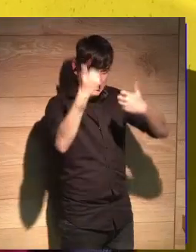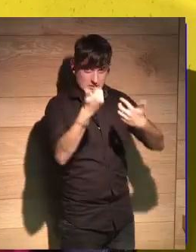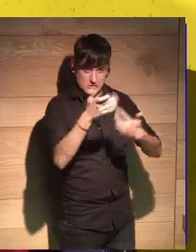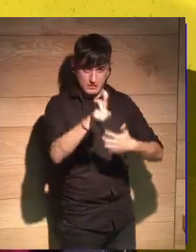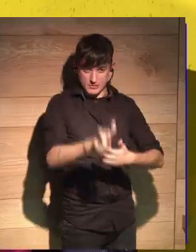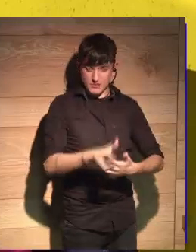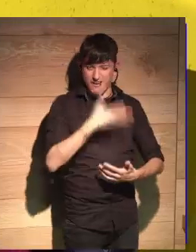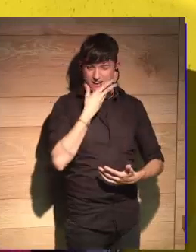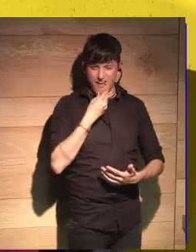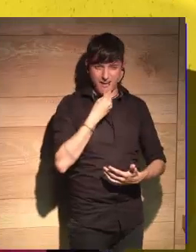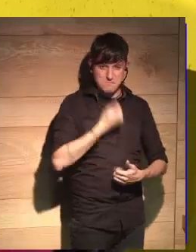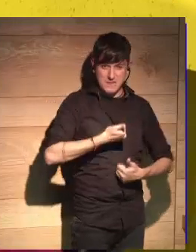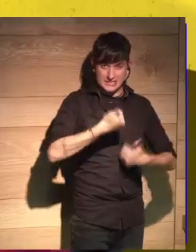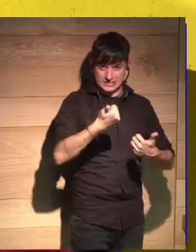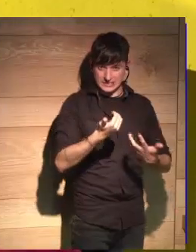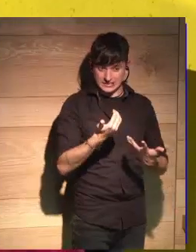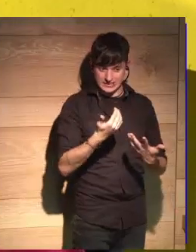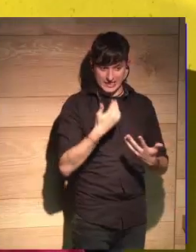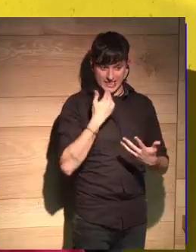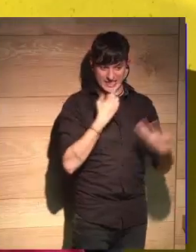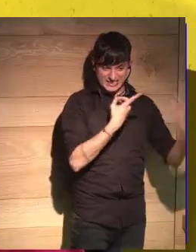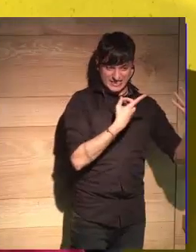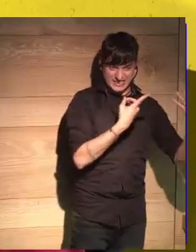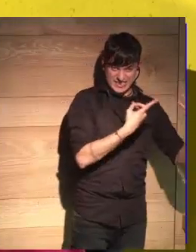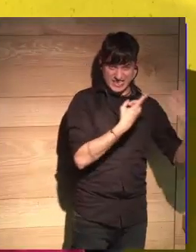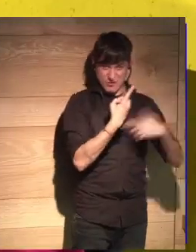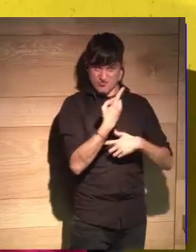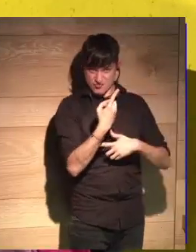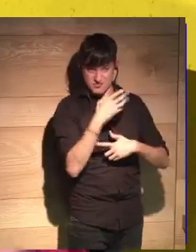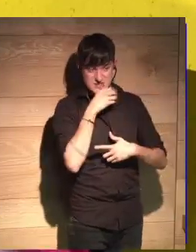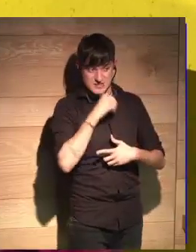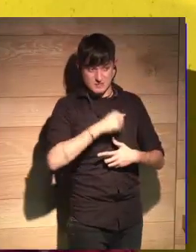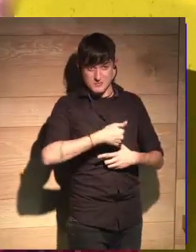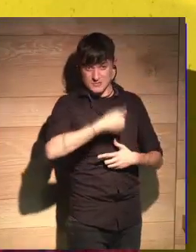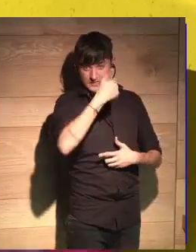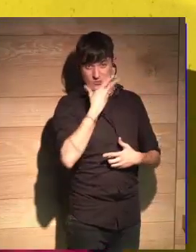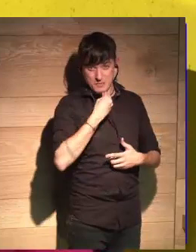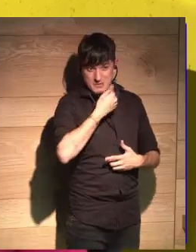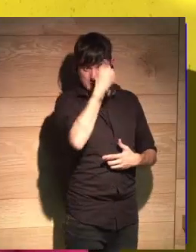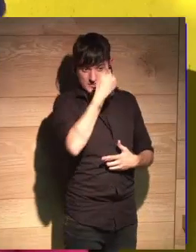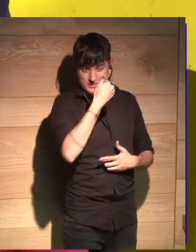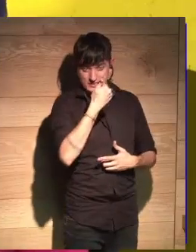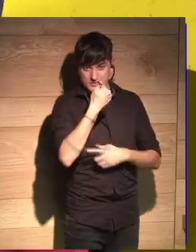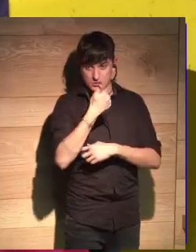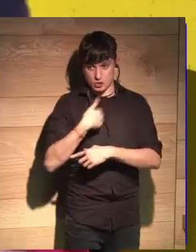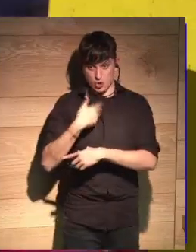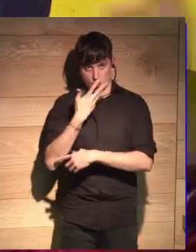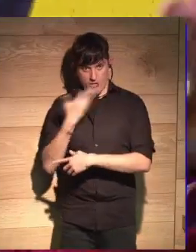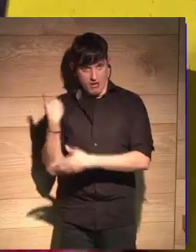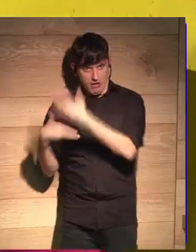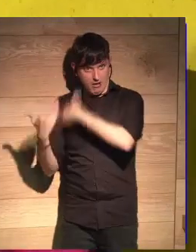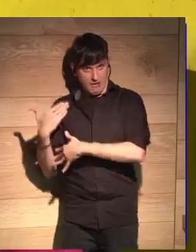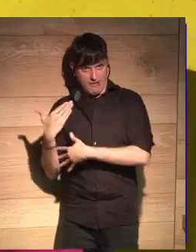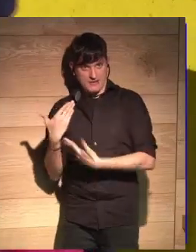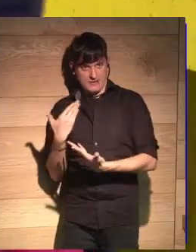more beautiful than she was when I met her at age 30. And so a big cause of my optimism is